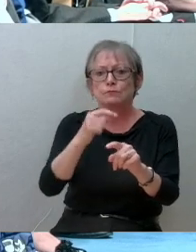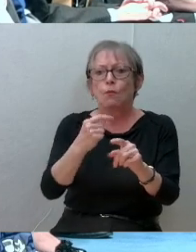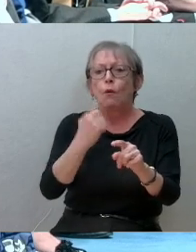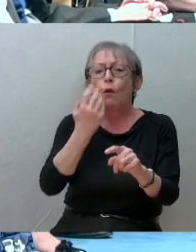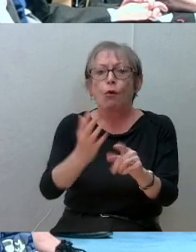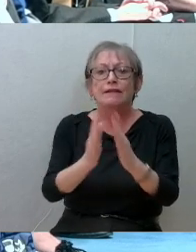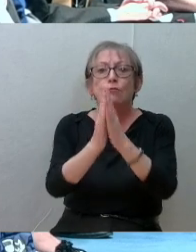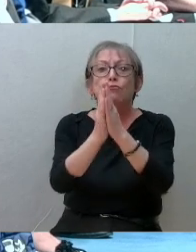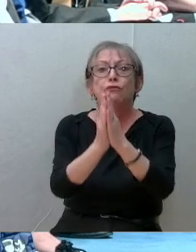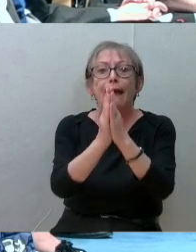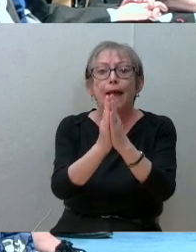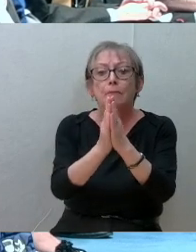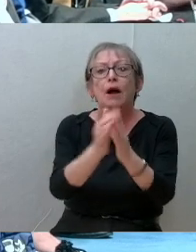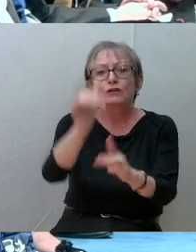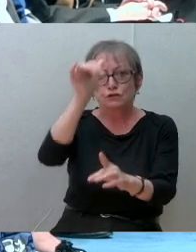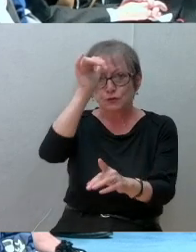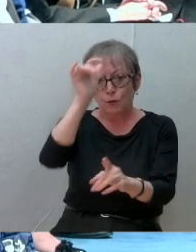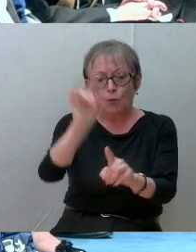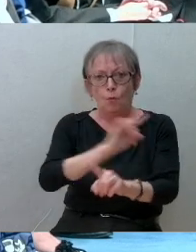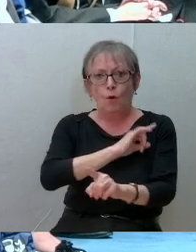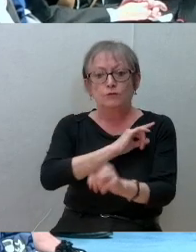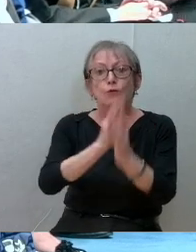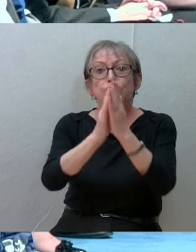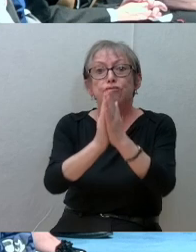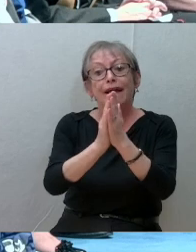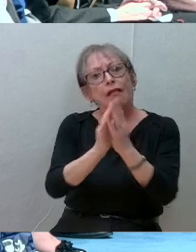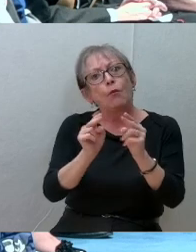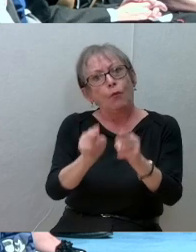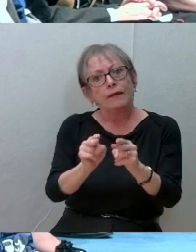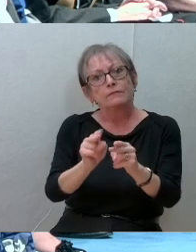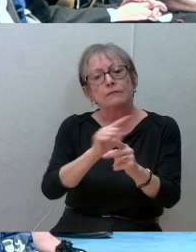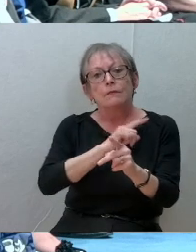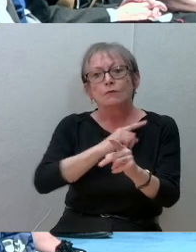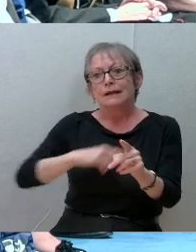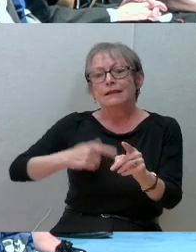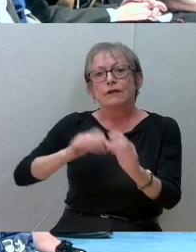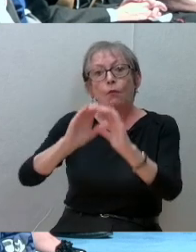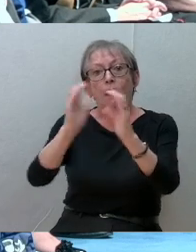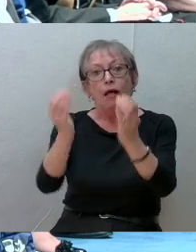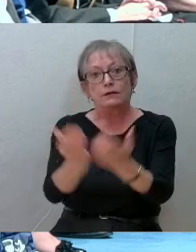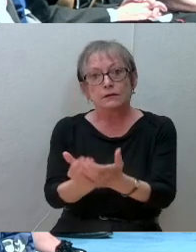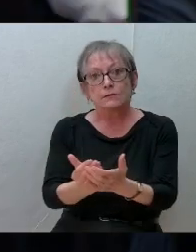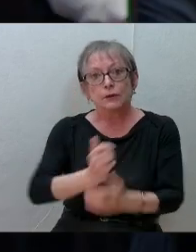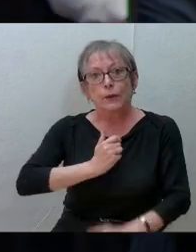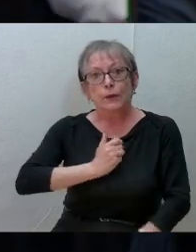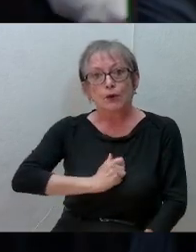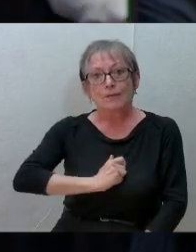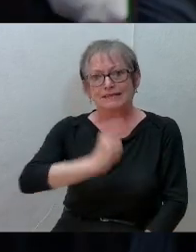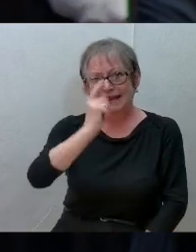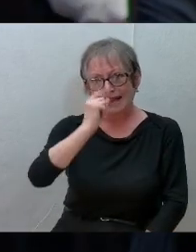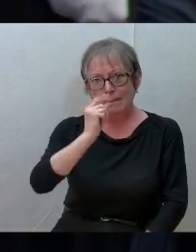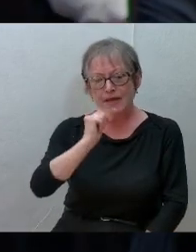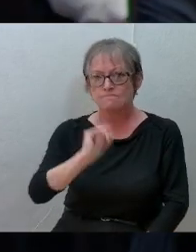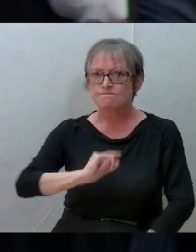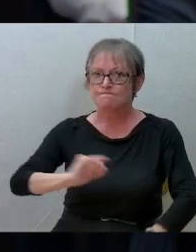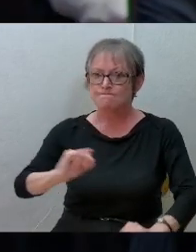us. But she knew why she was praying in that way, because we live in a world where humans can do some really